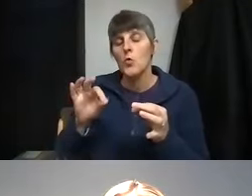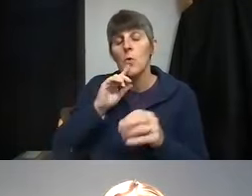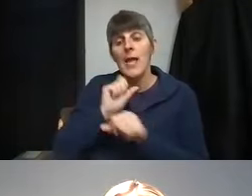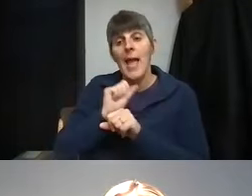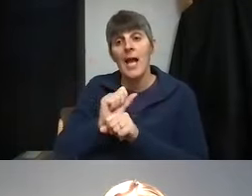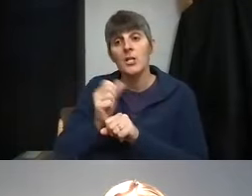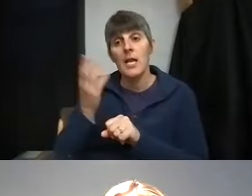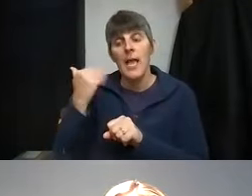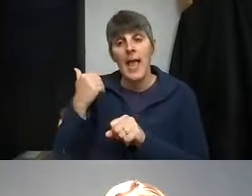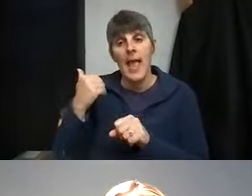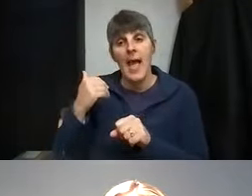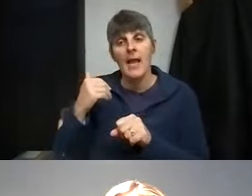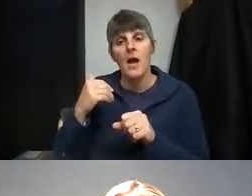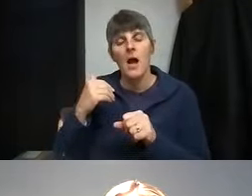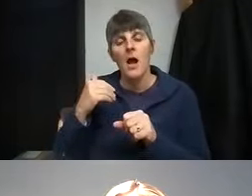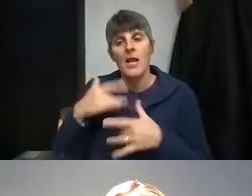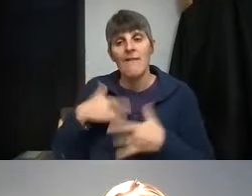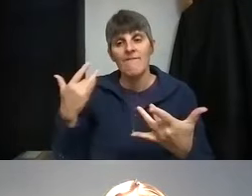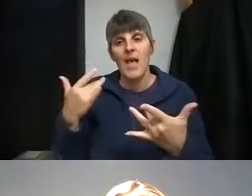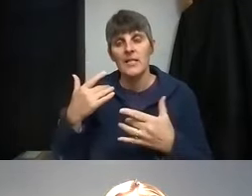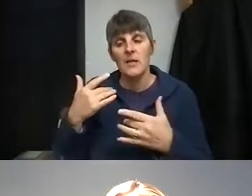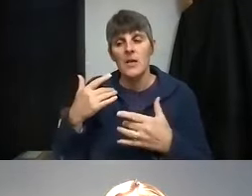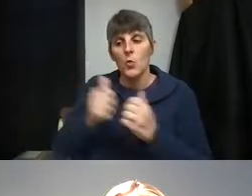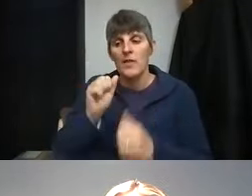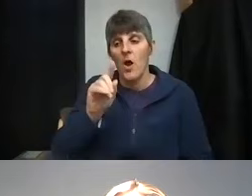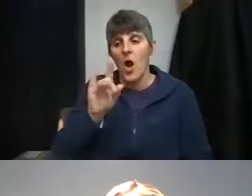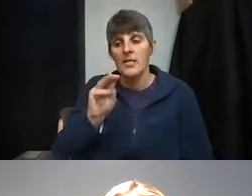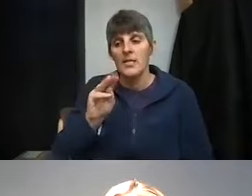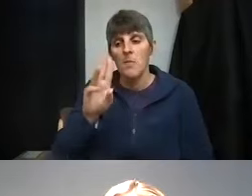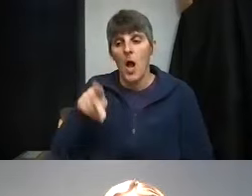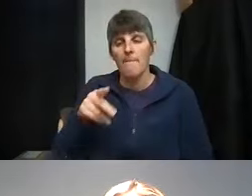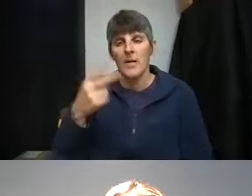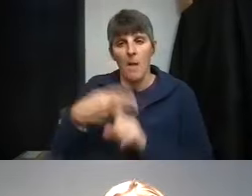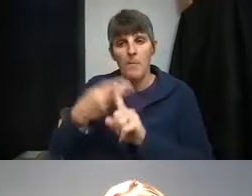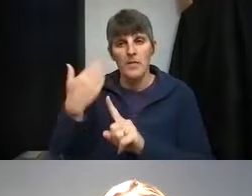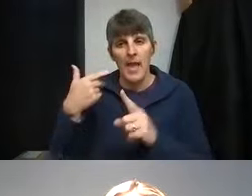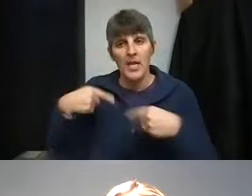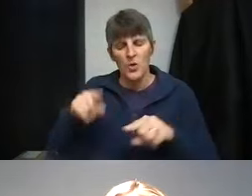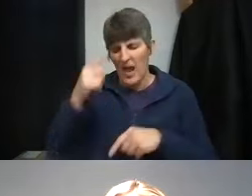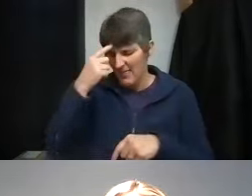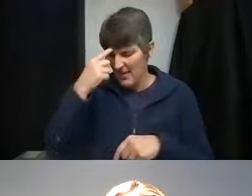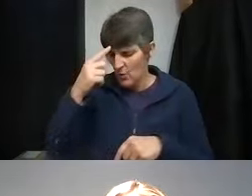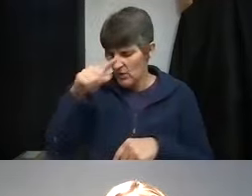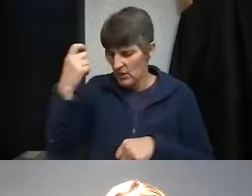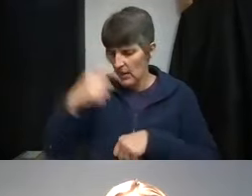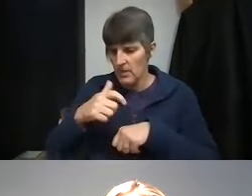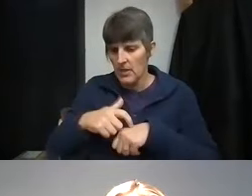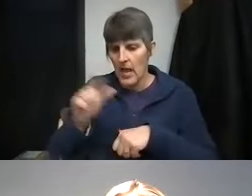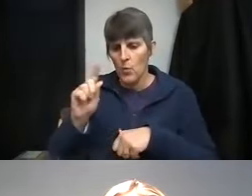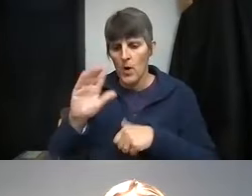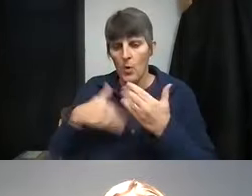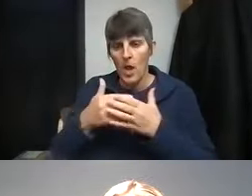had an outing with Autism Up a couple months back during the kind of like, I think it was like during the summer, where we